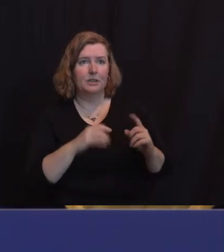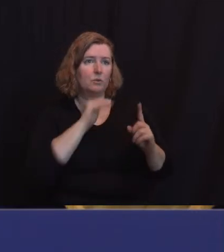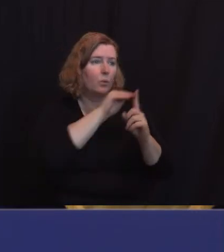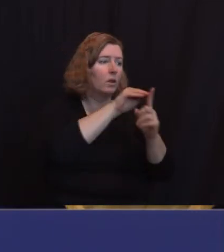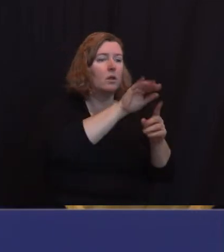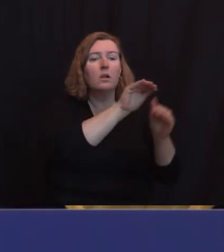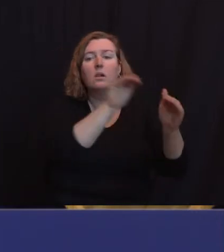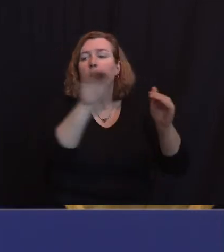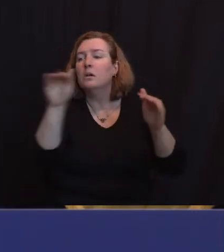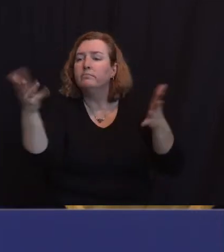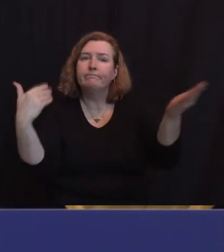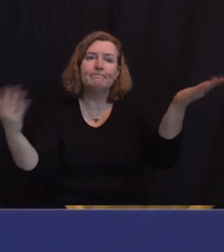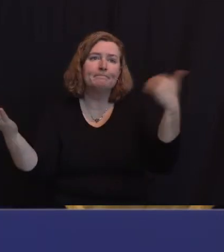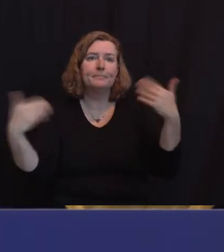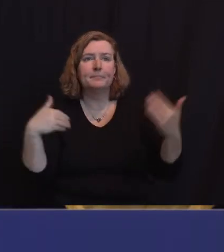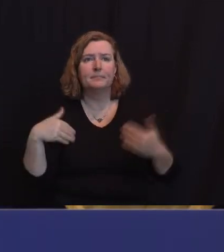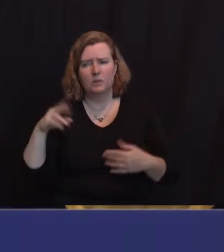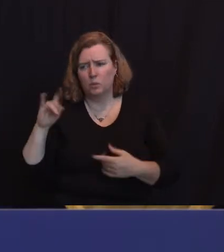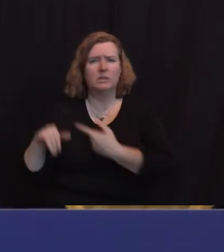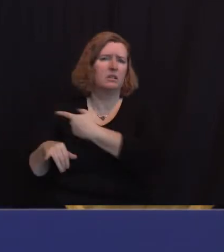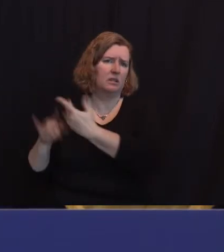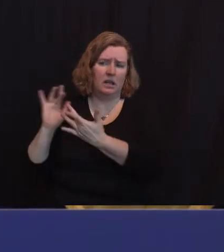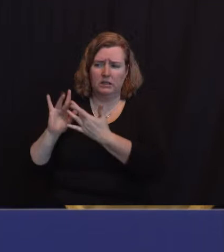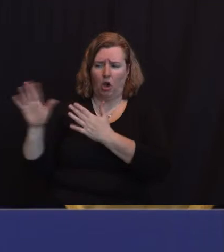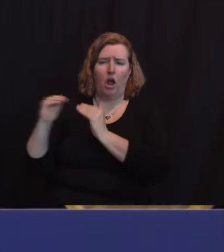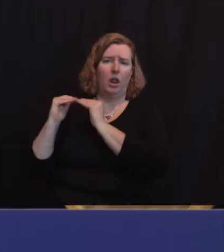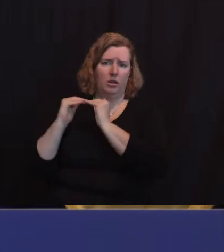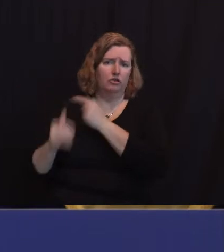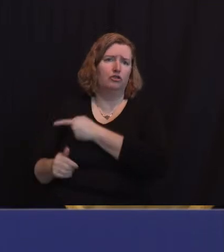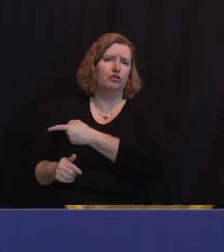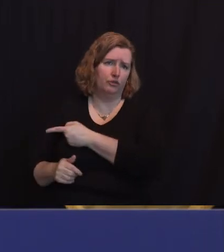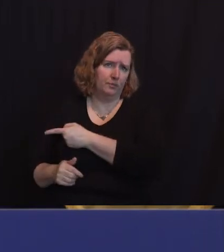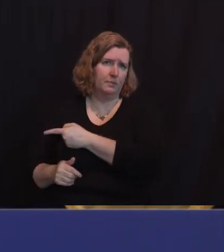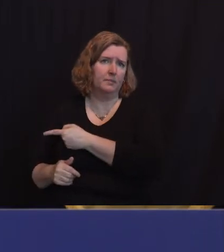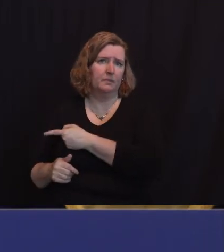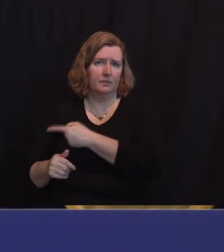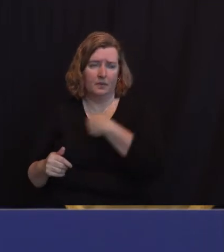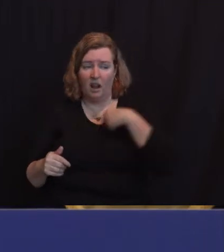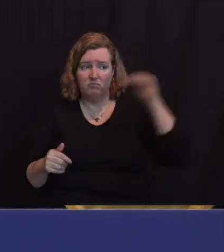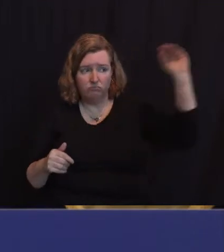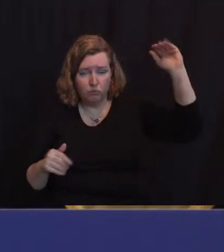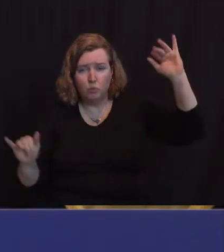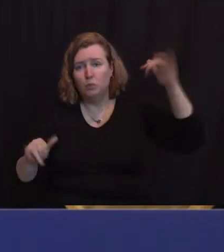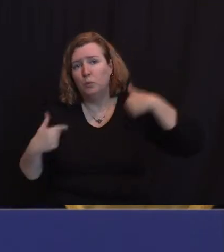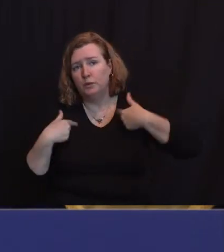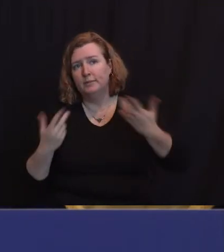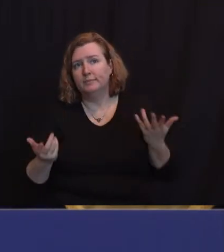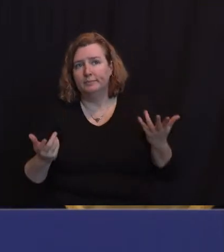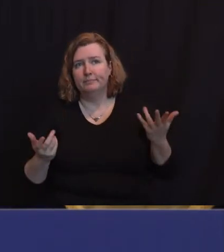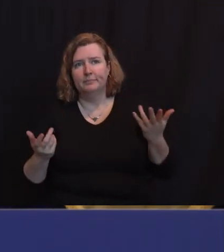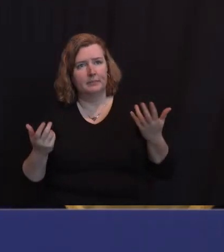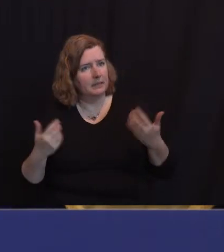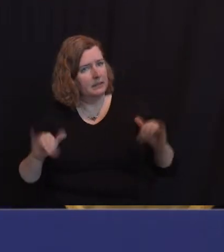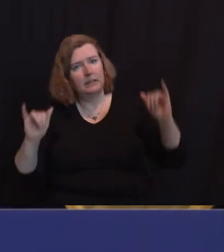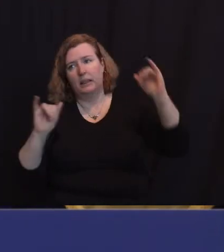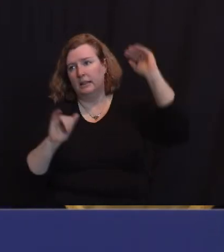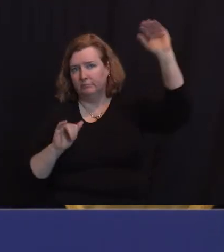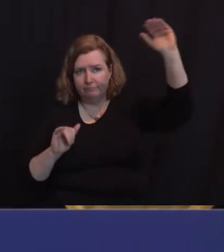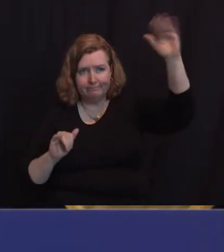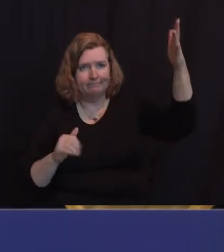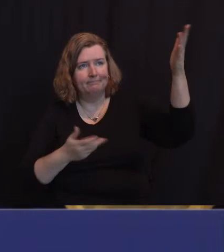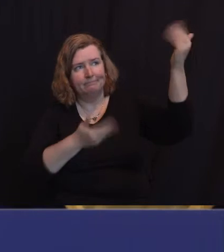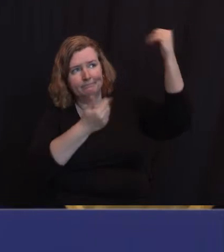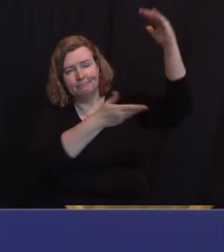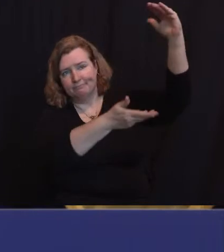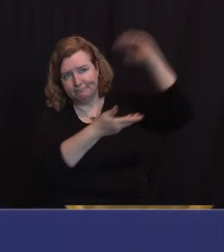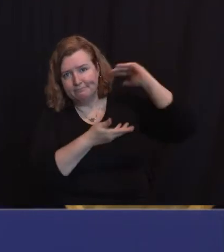Judy does with the colleagues in the White House. We all do, and we'll continue to make that. And the